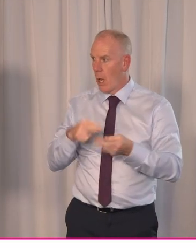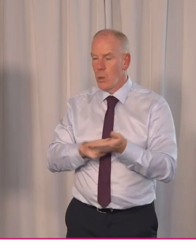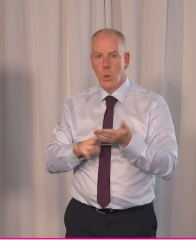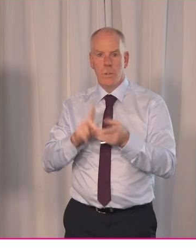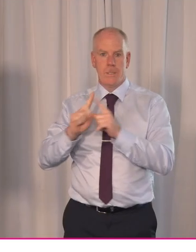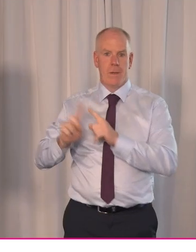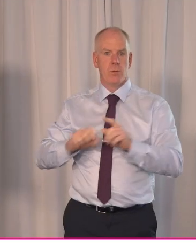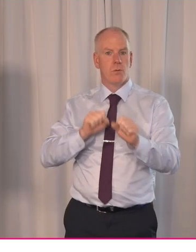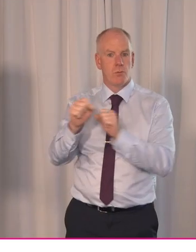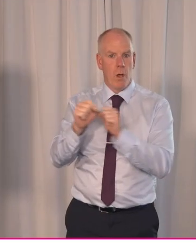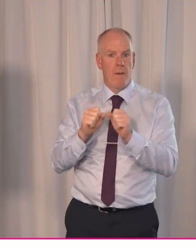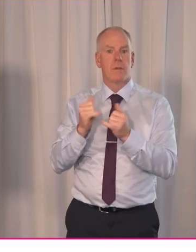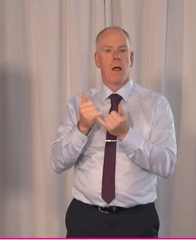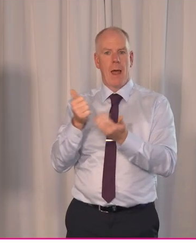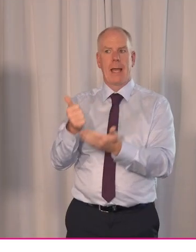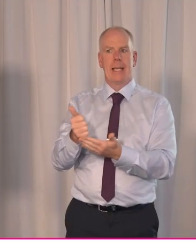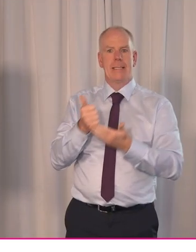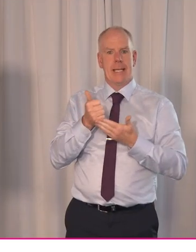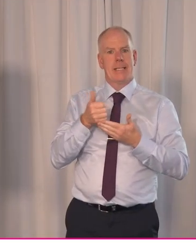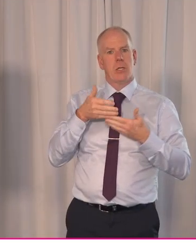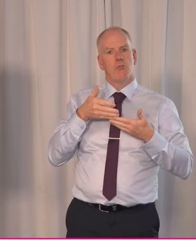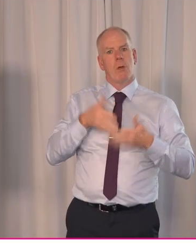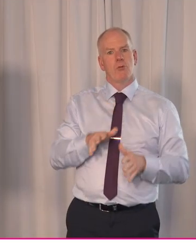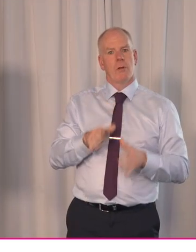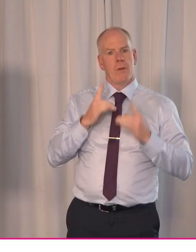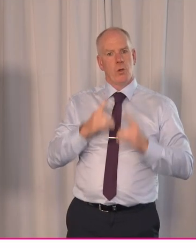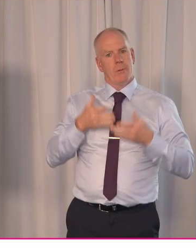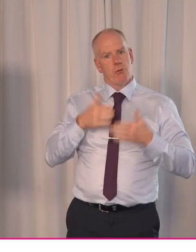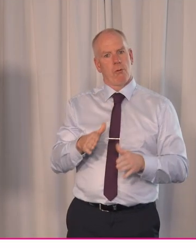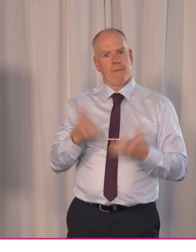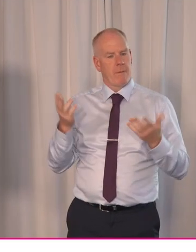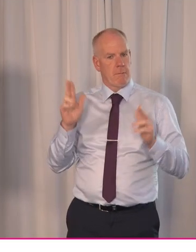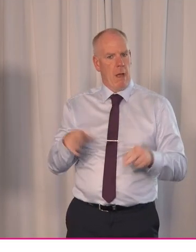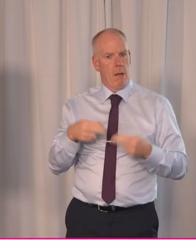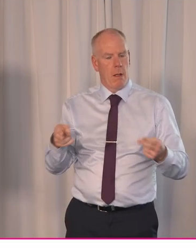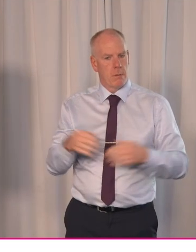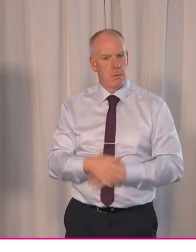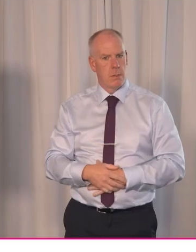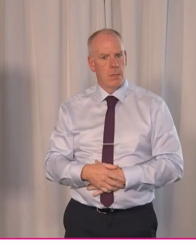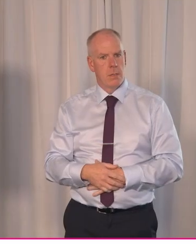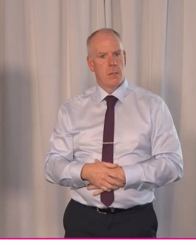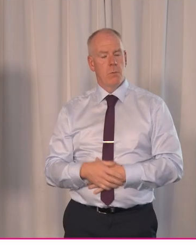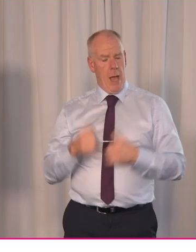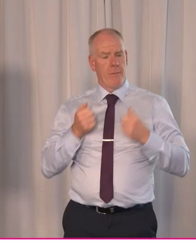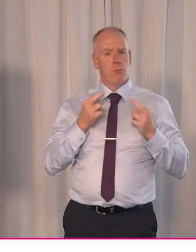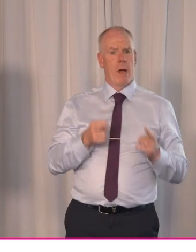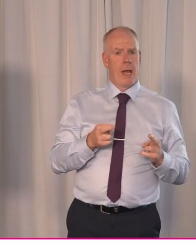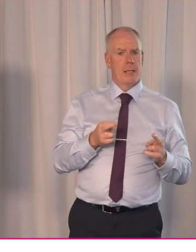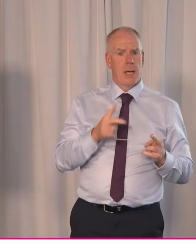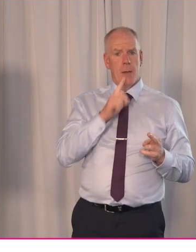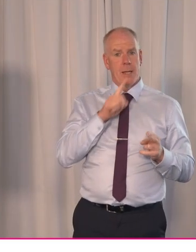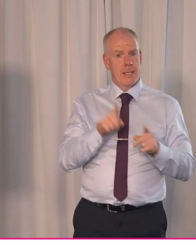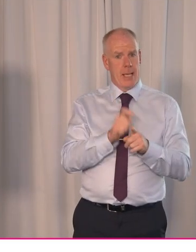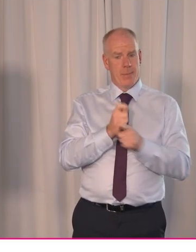services like assisted human reproduction. So like we have that right, but isn't working